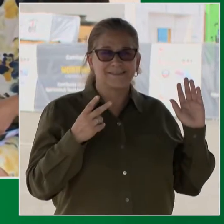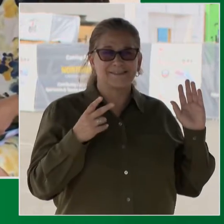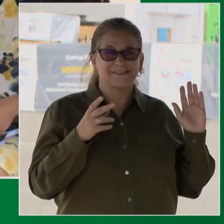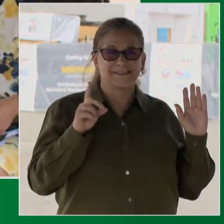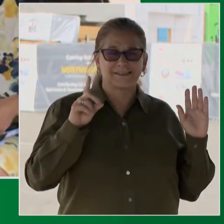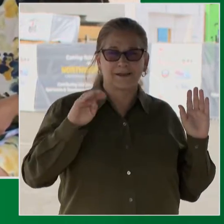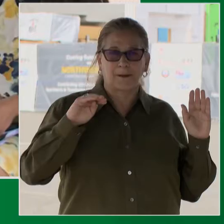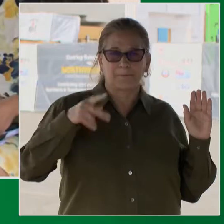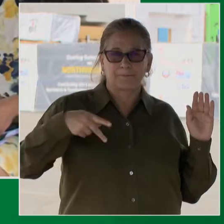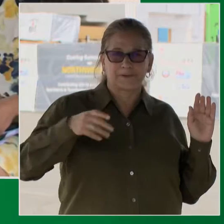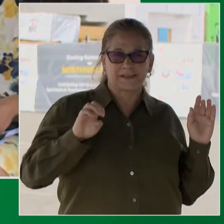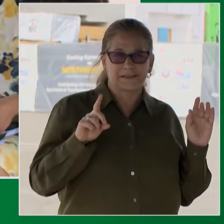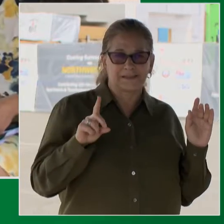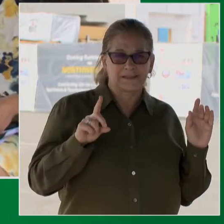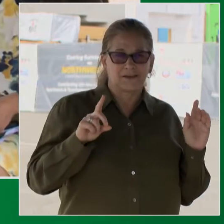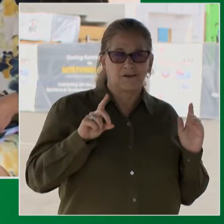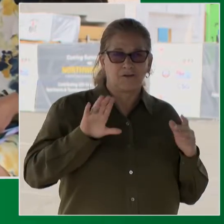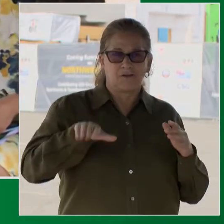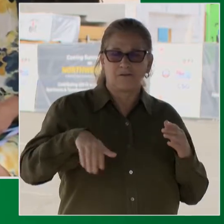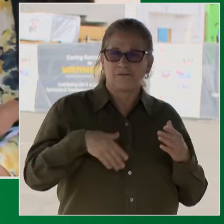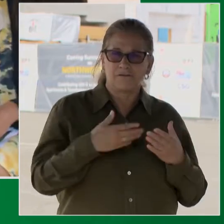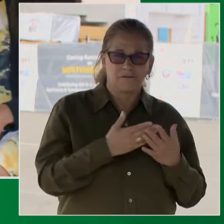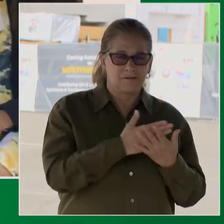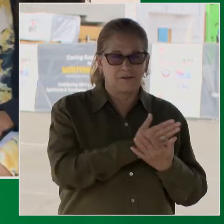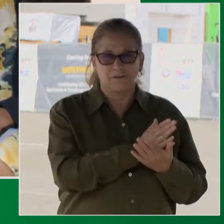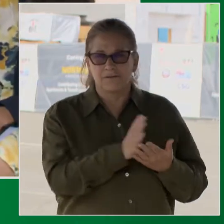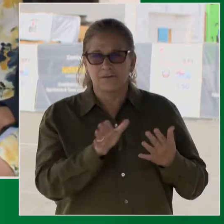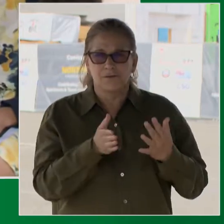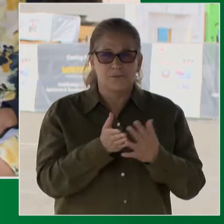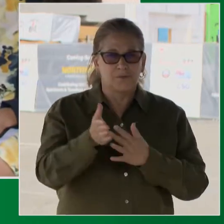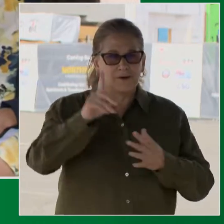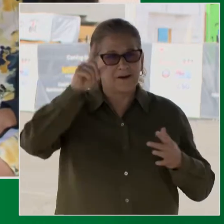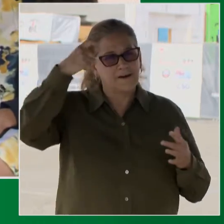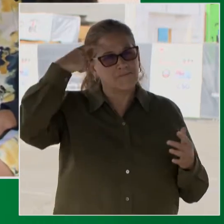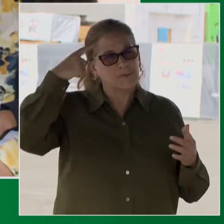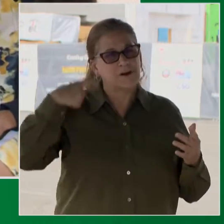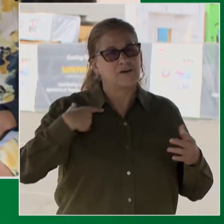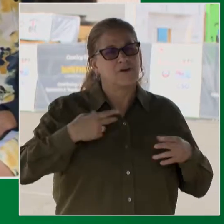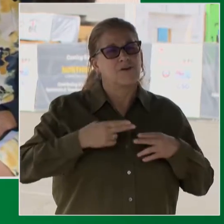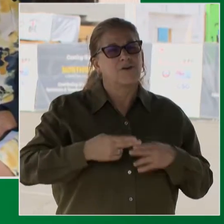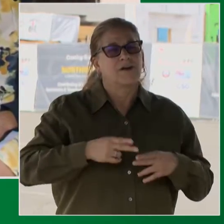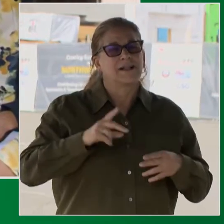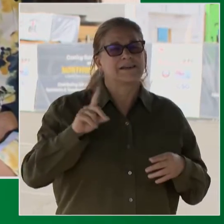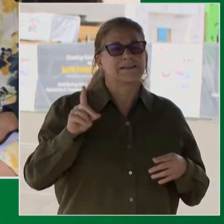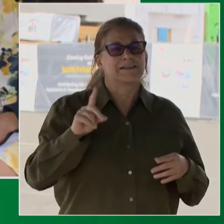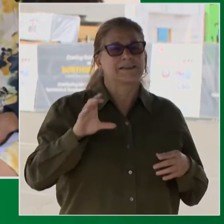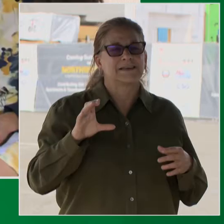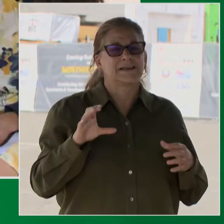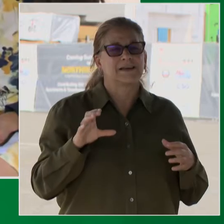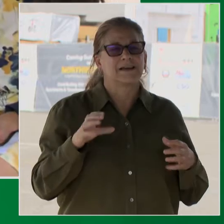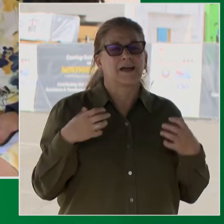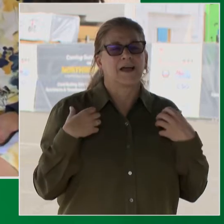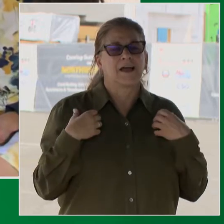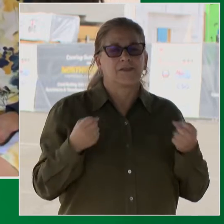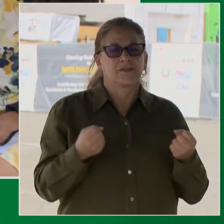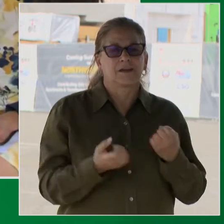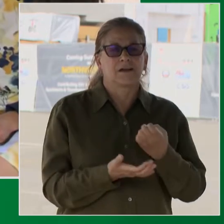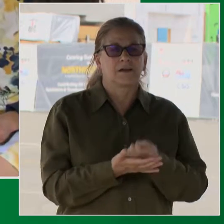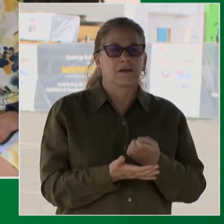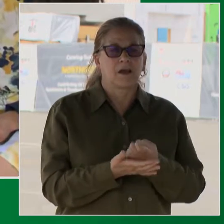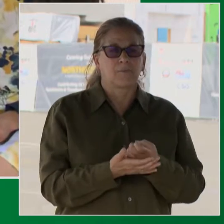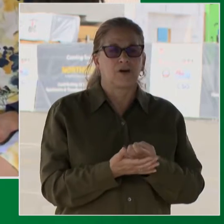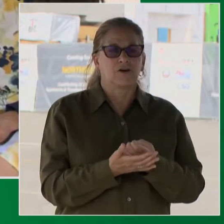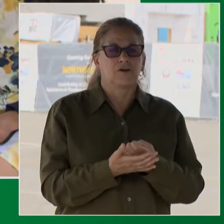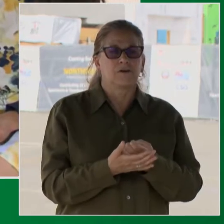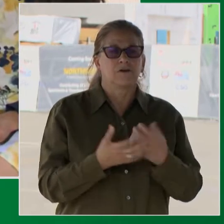government, in what we call internally we call the district's economic recovery team. And really, one of the processes that we